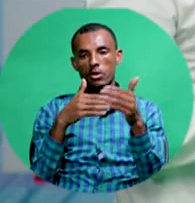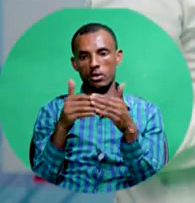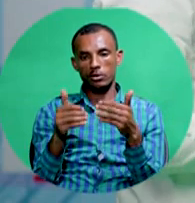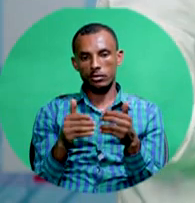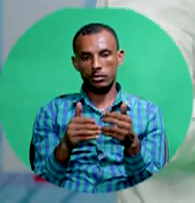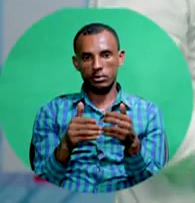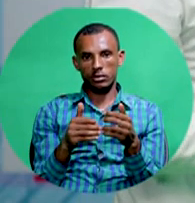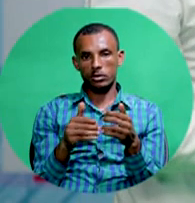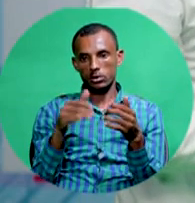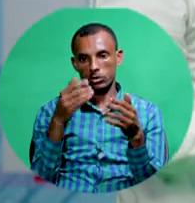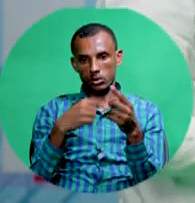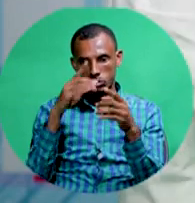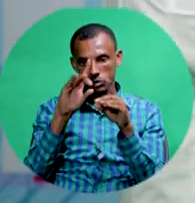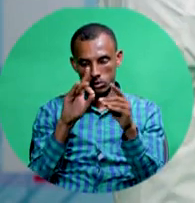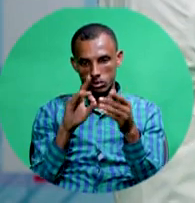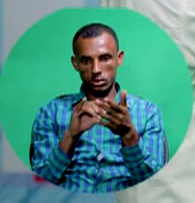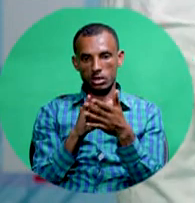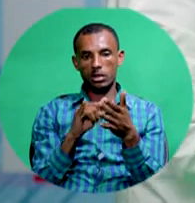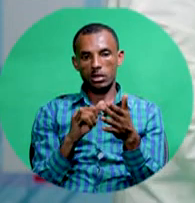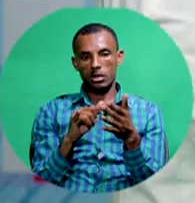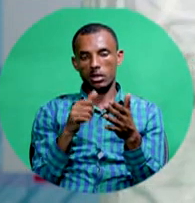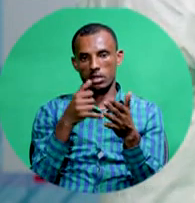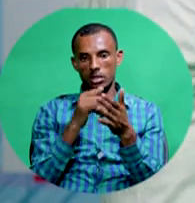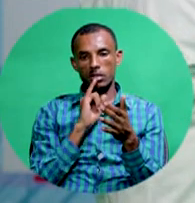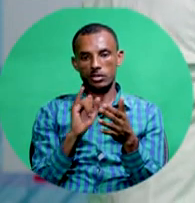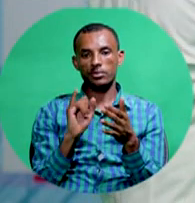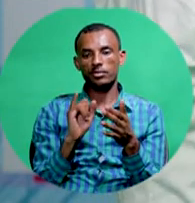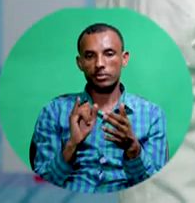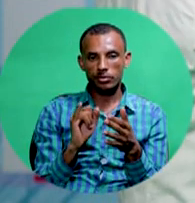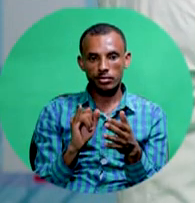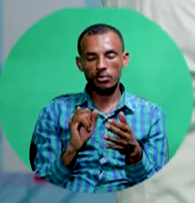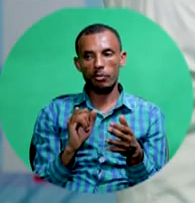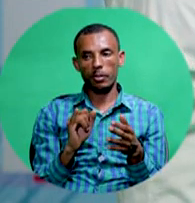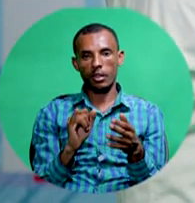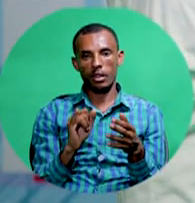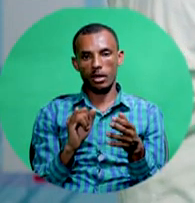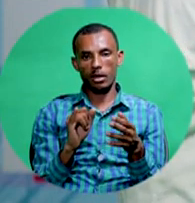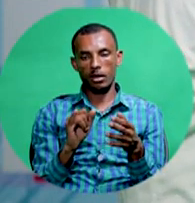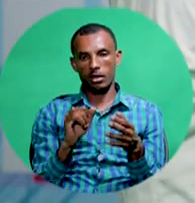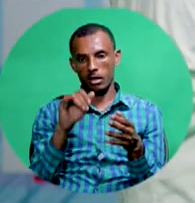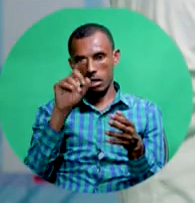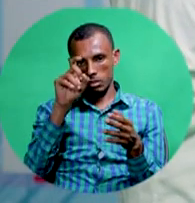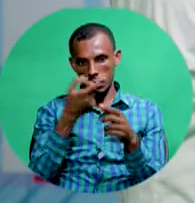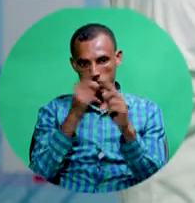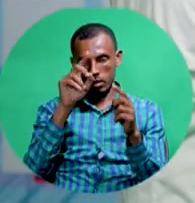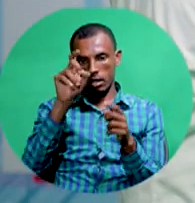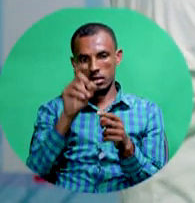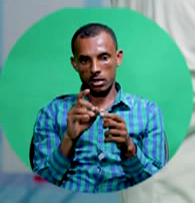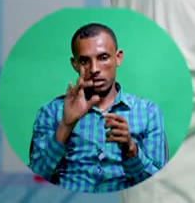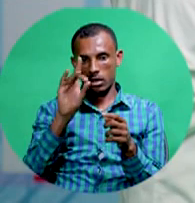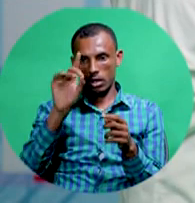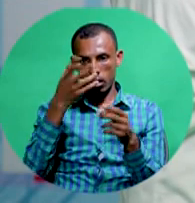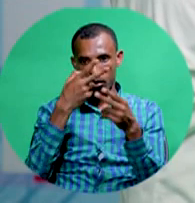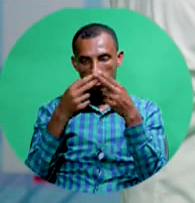du. So to do that, let's derive this one by variable x. That means this